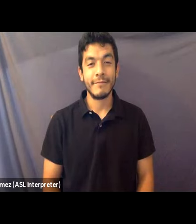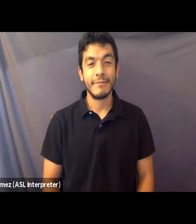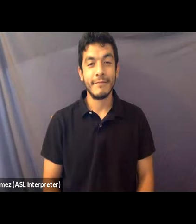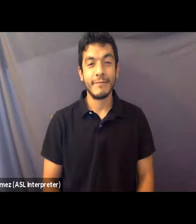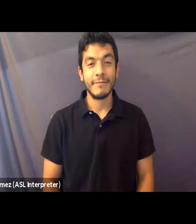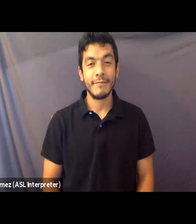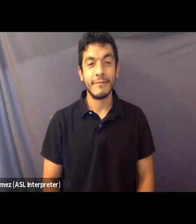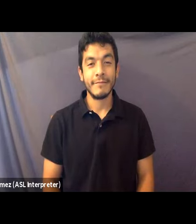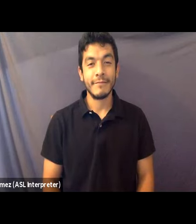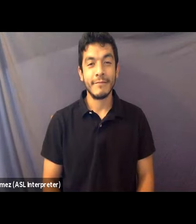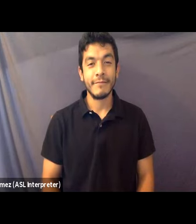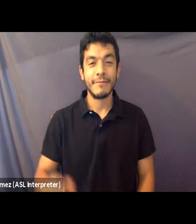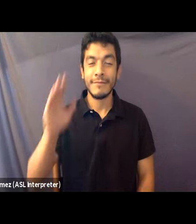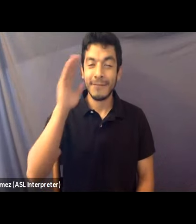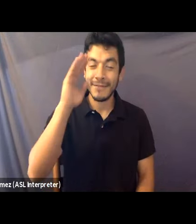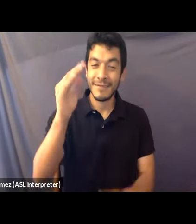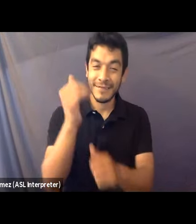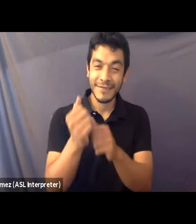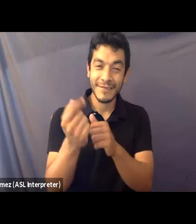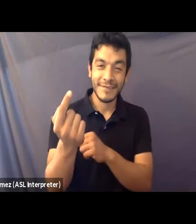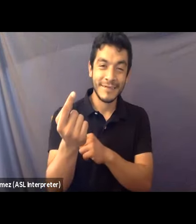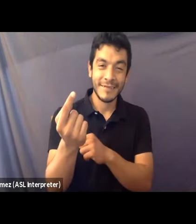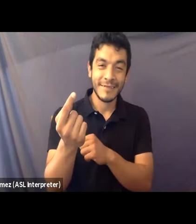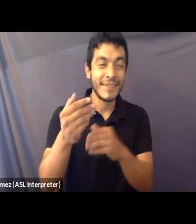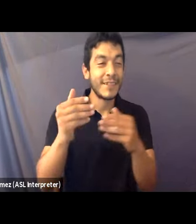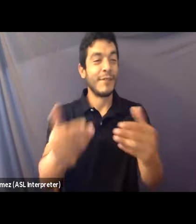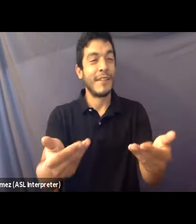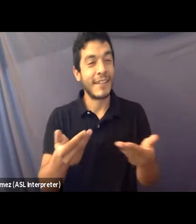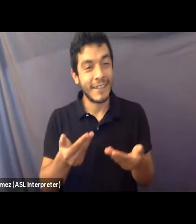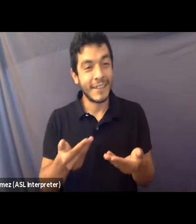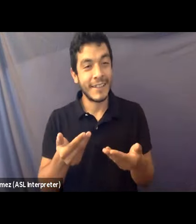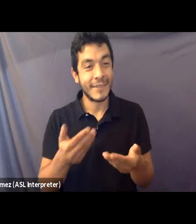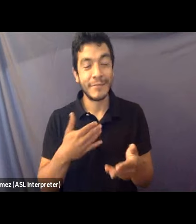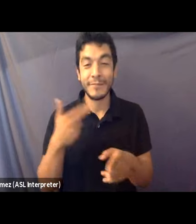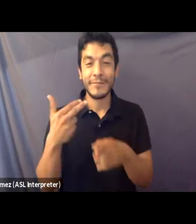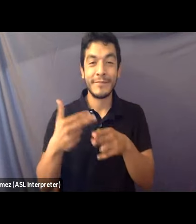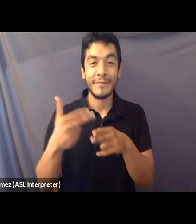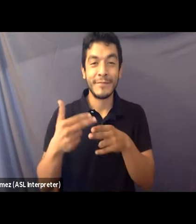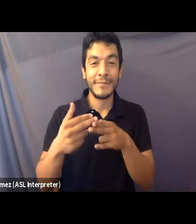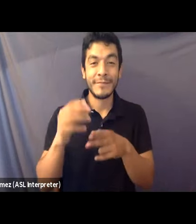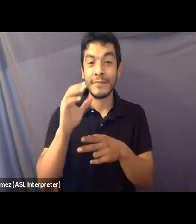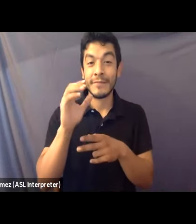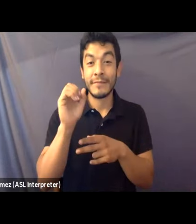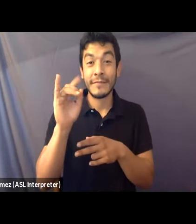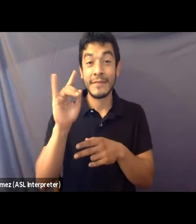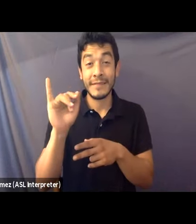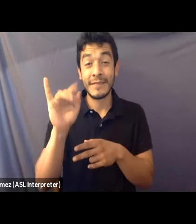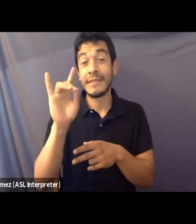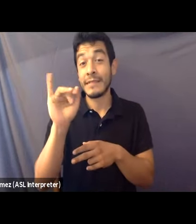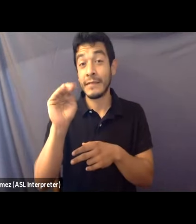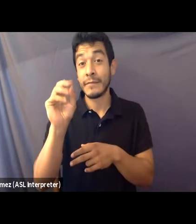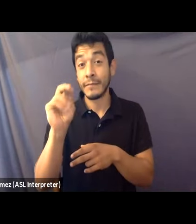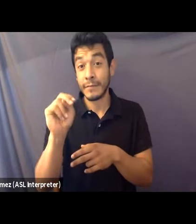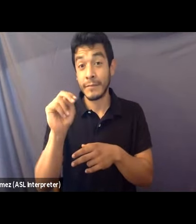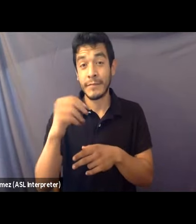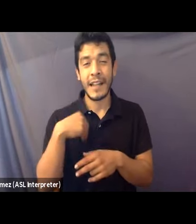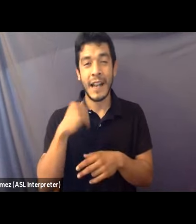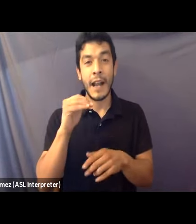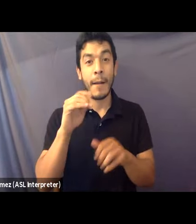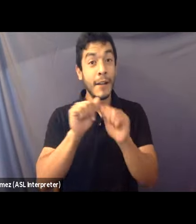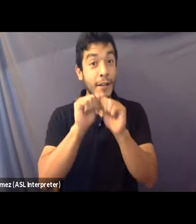Hello, everyone. Welcome. My name is Cassidy Diamond. I am the Associate Director